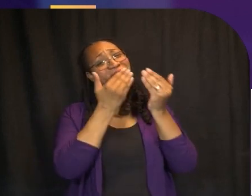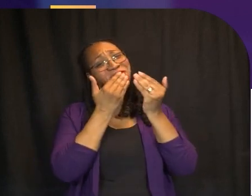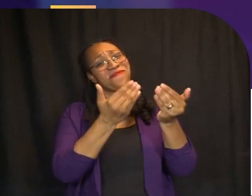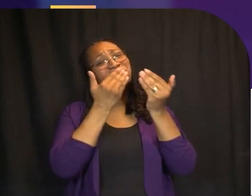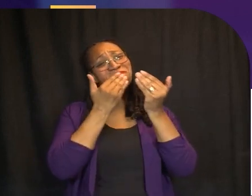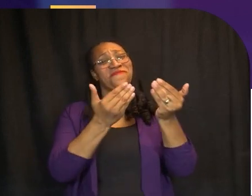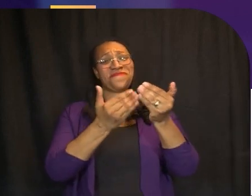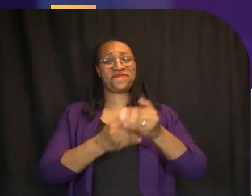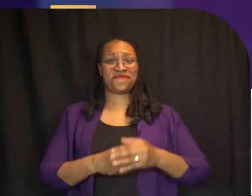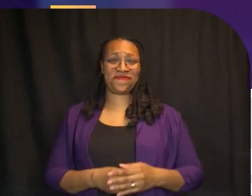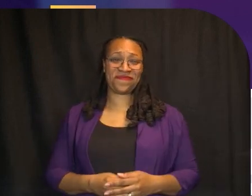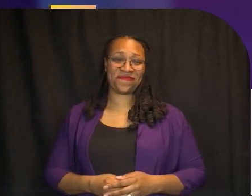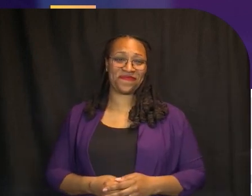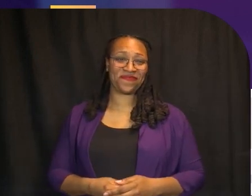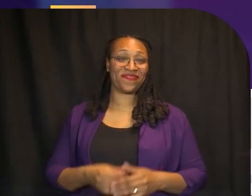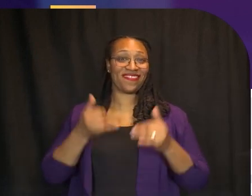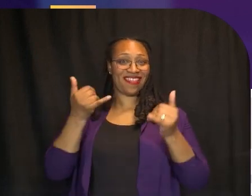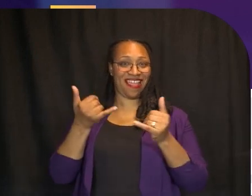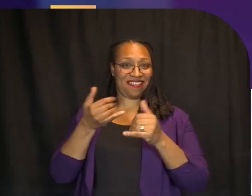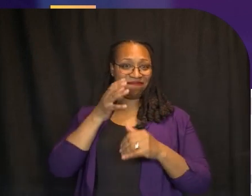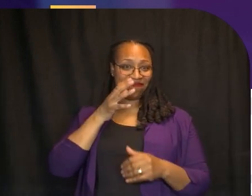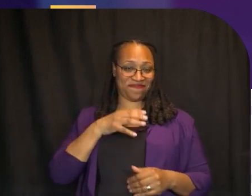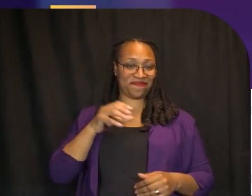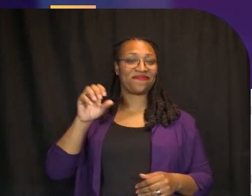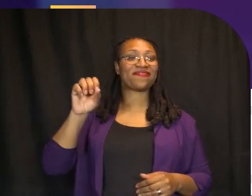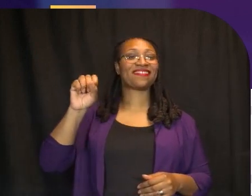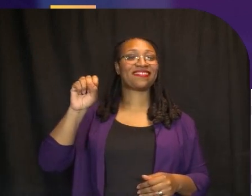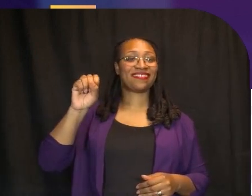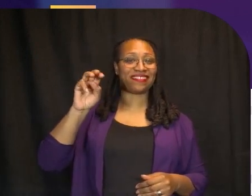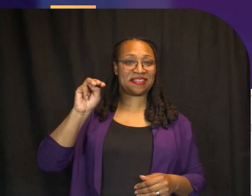Incorporated, Smita Pillai.